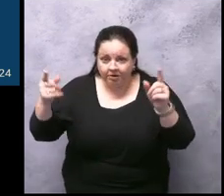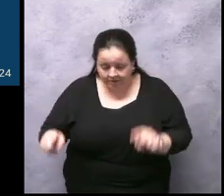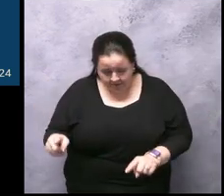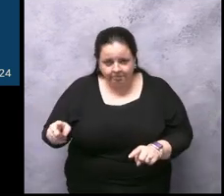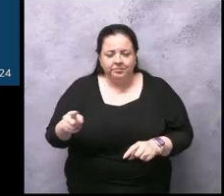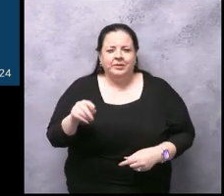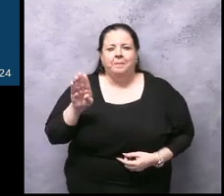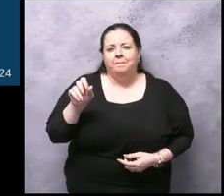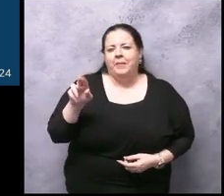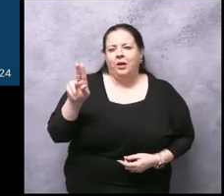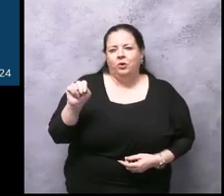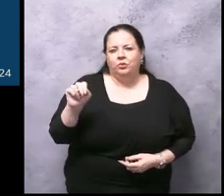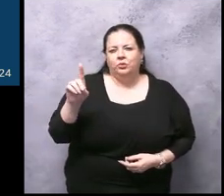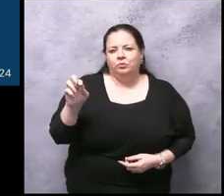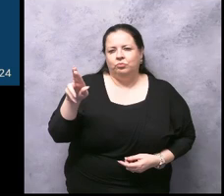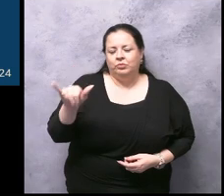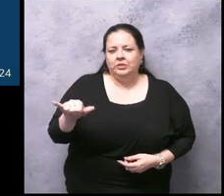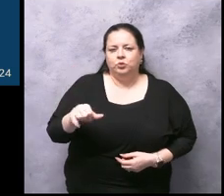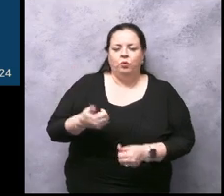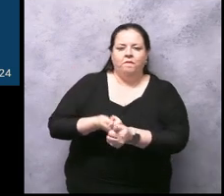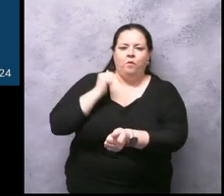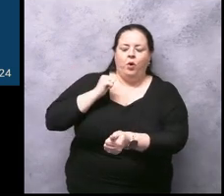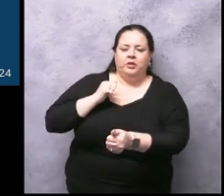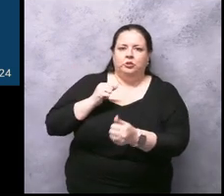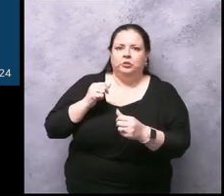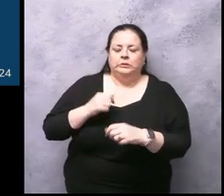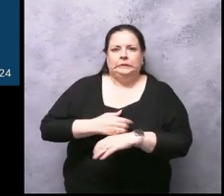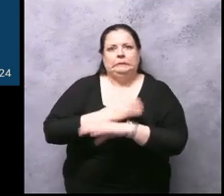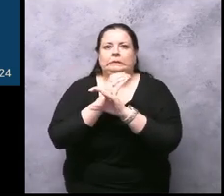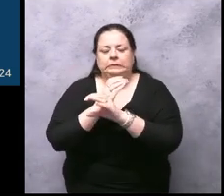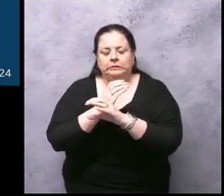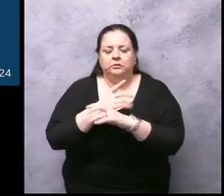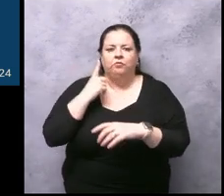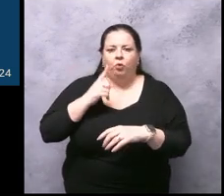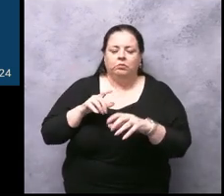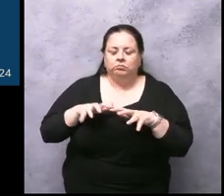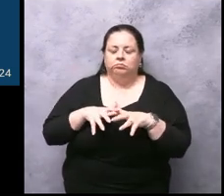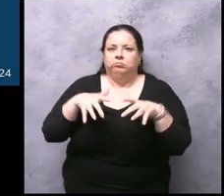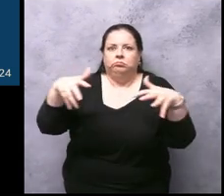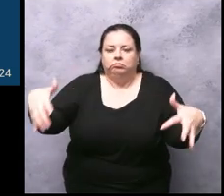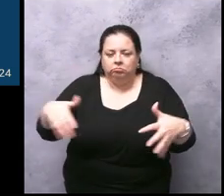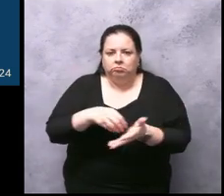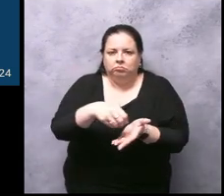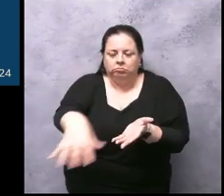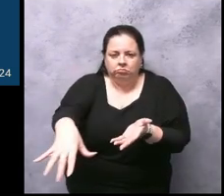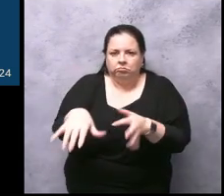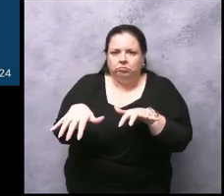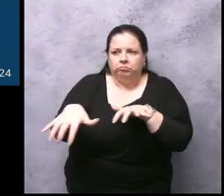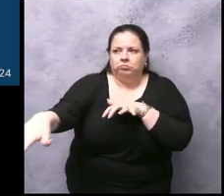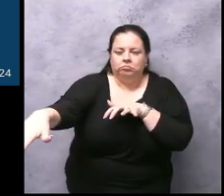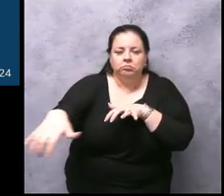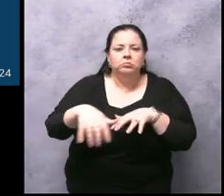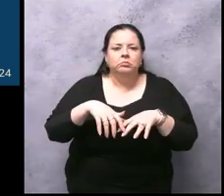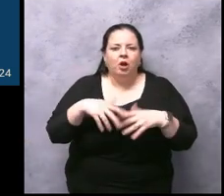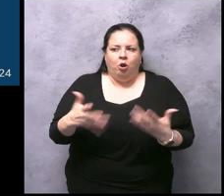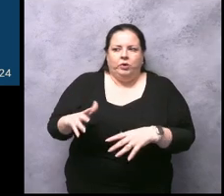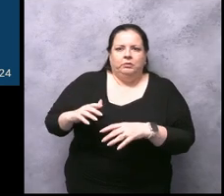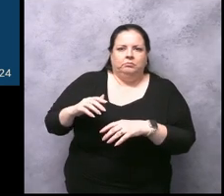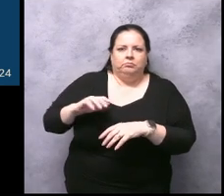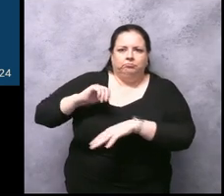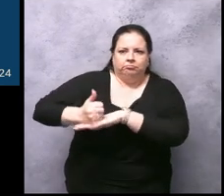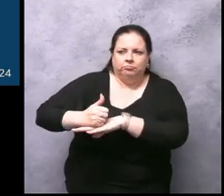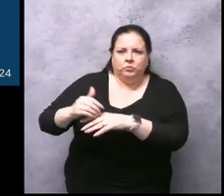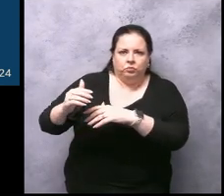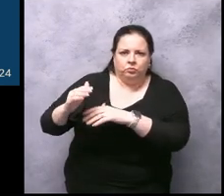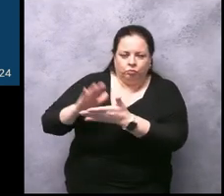of crisis overcrowding situations in order to best use the existing facilities. And that will